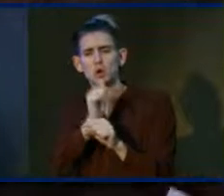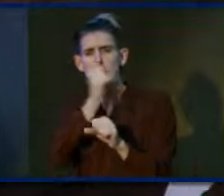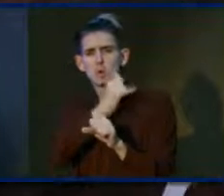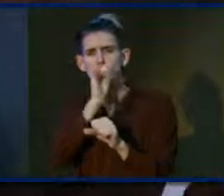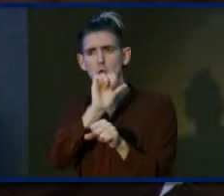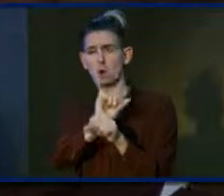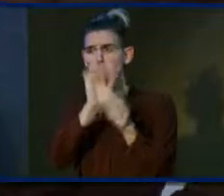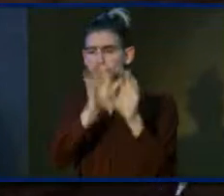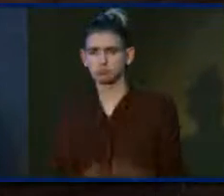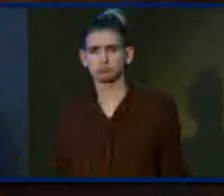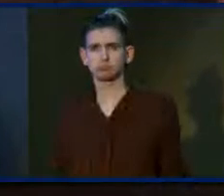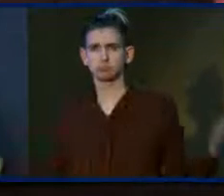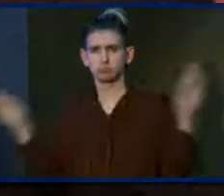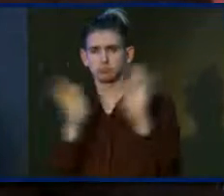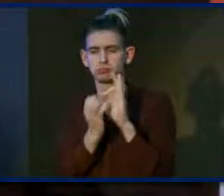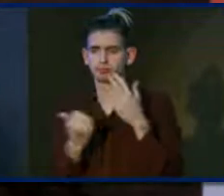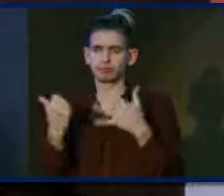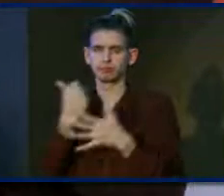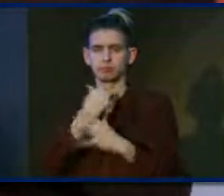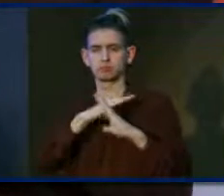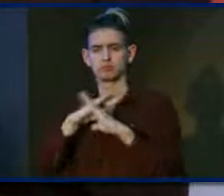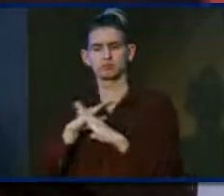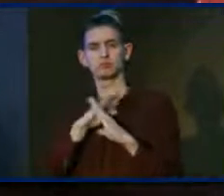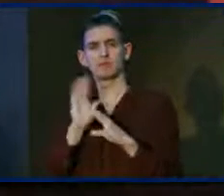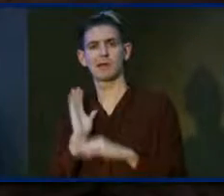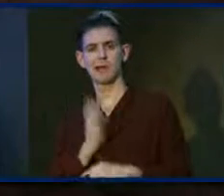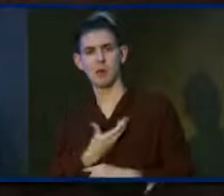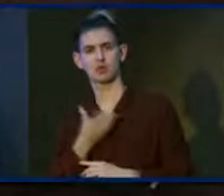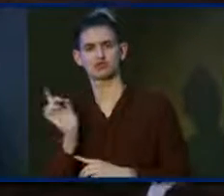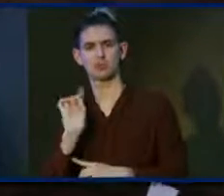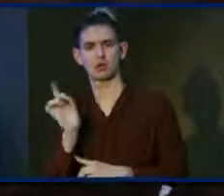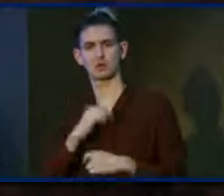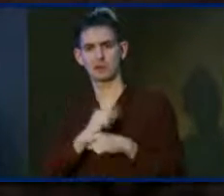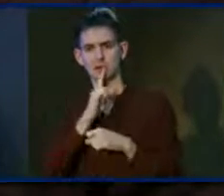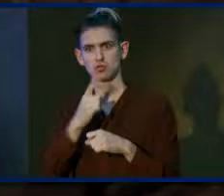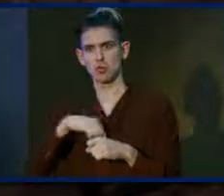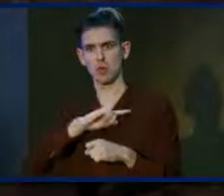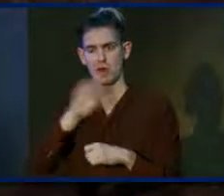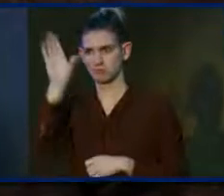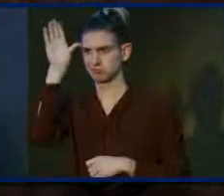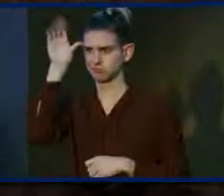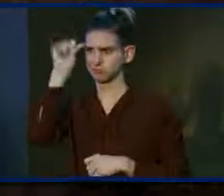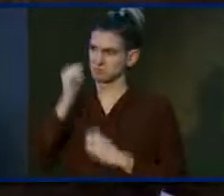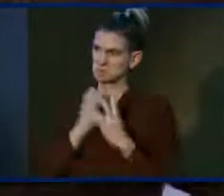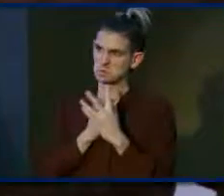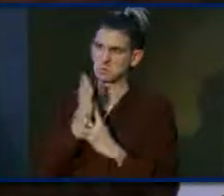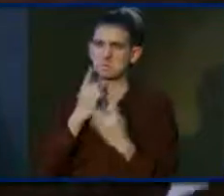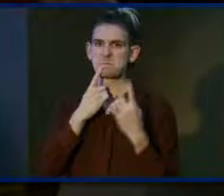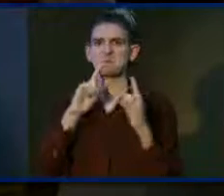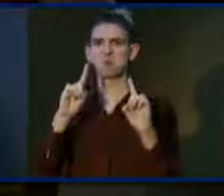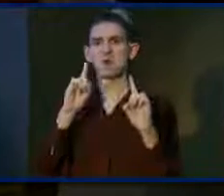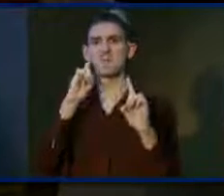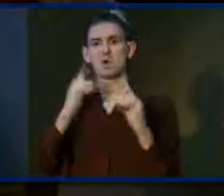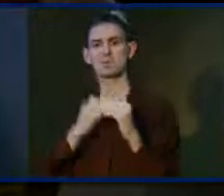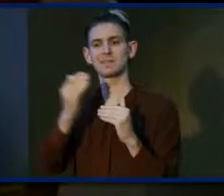doing to protect our democracy, to ensure that we persevere for the next generation. Thank you.